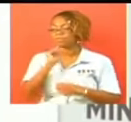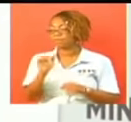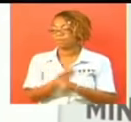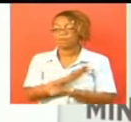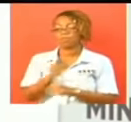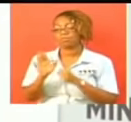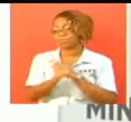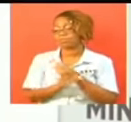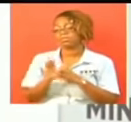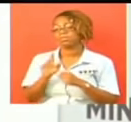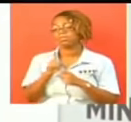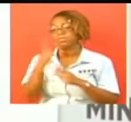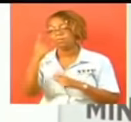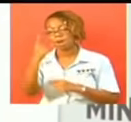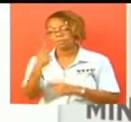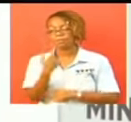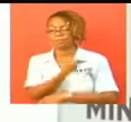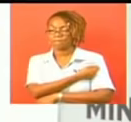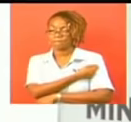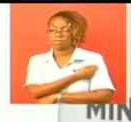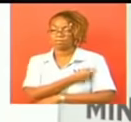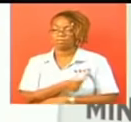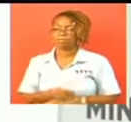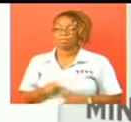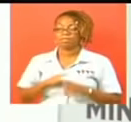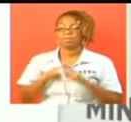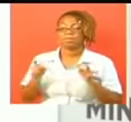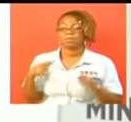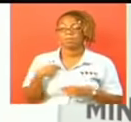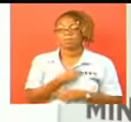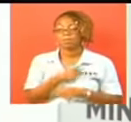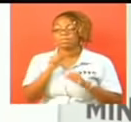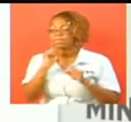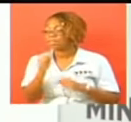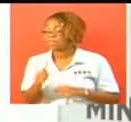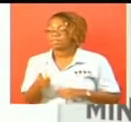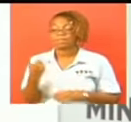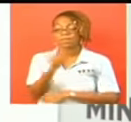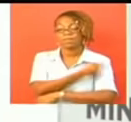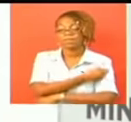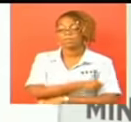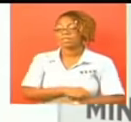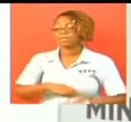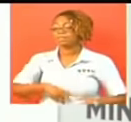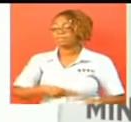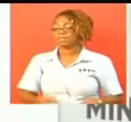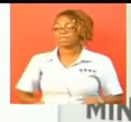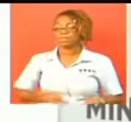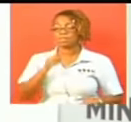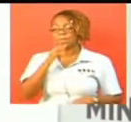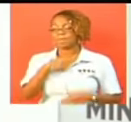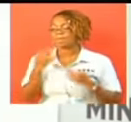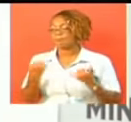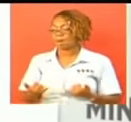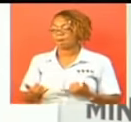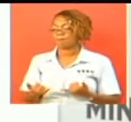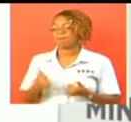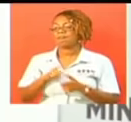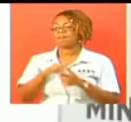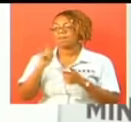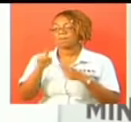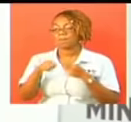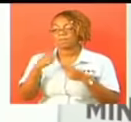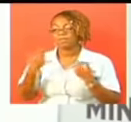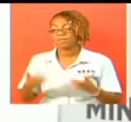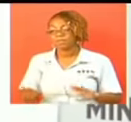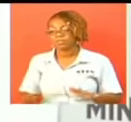this time, because we're not vaccinating pregnant women, after you've completed the pregnancy, then you can be eligible to take